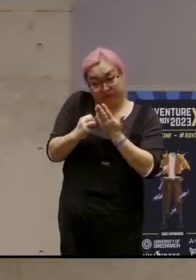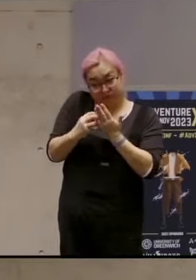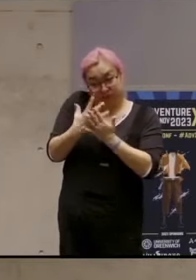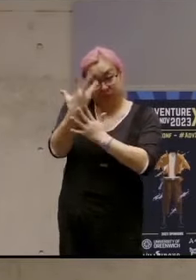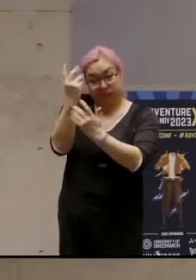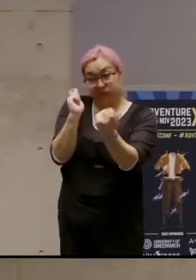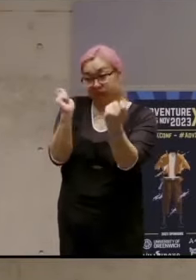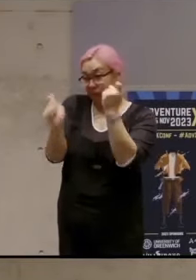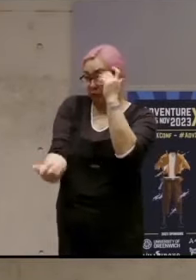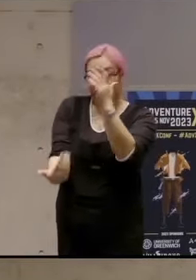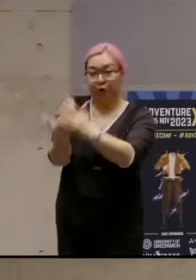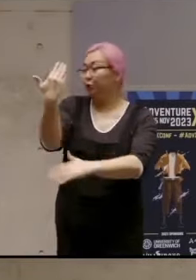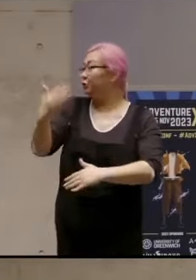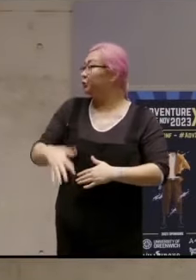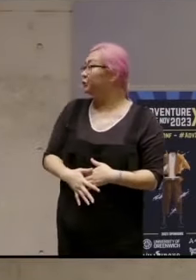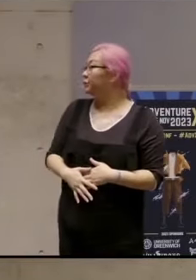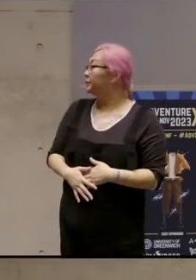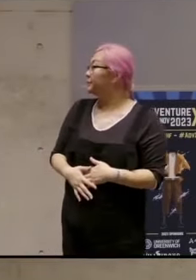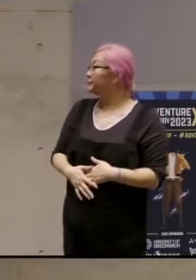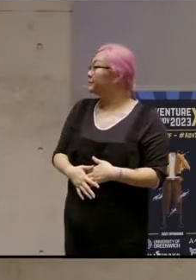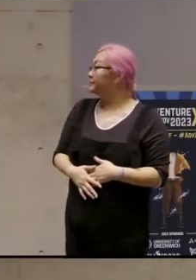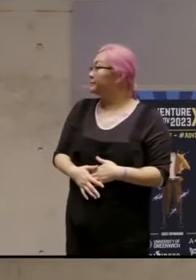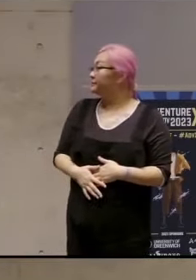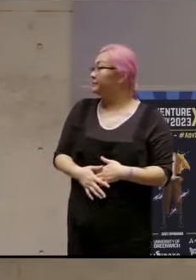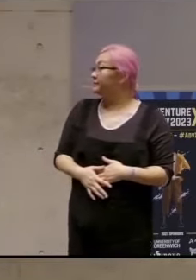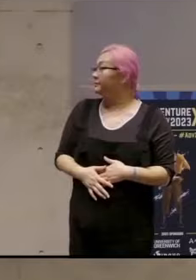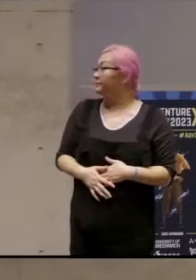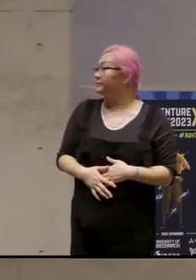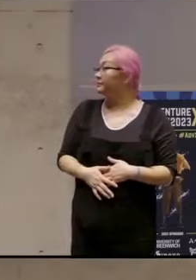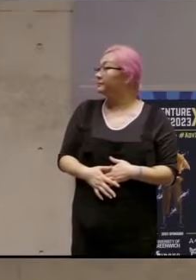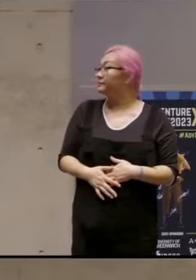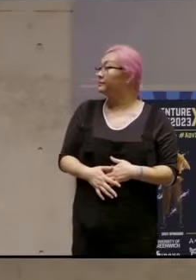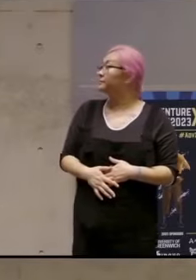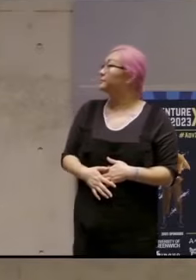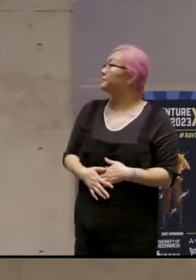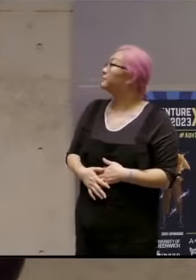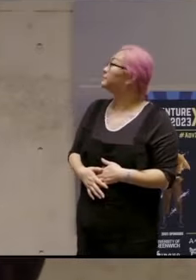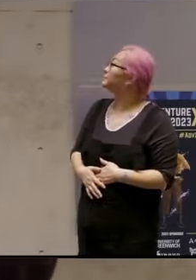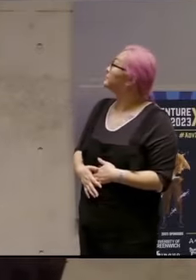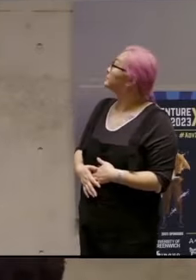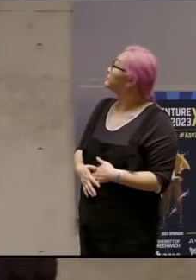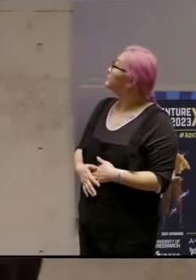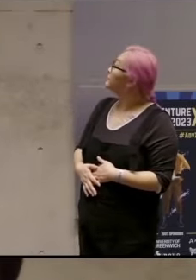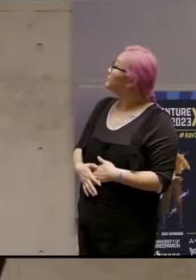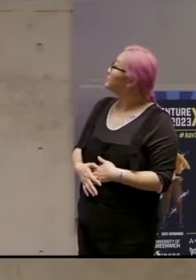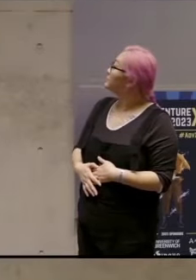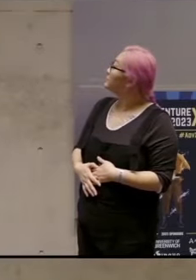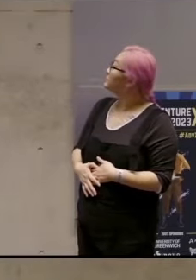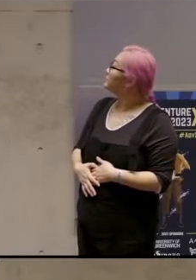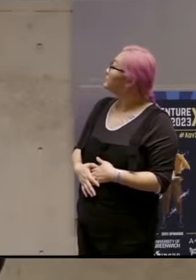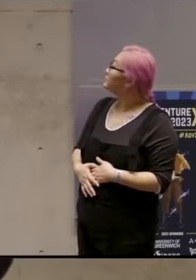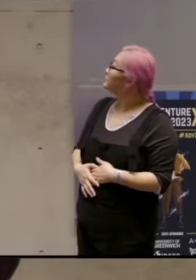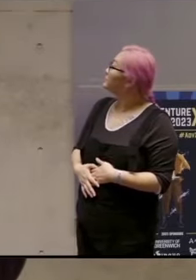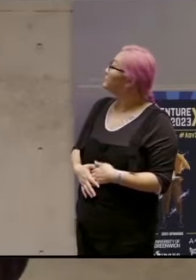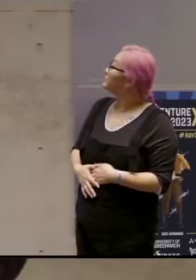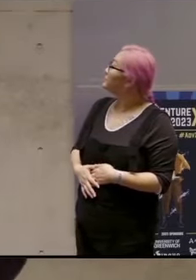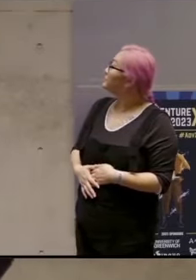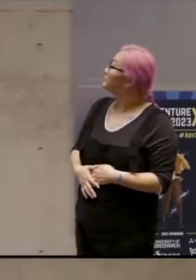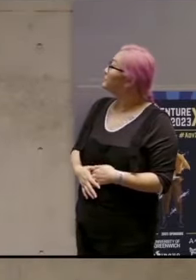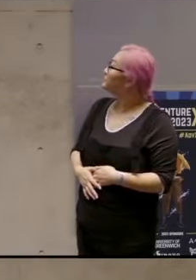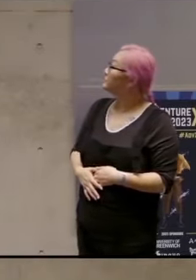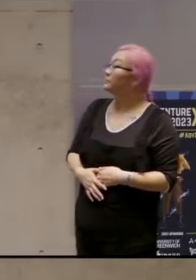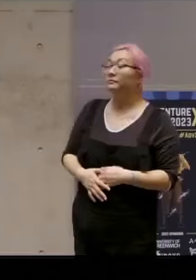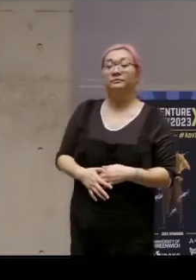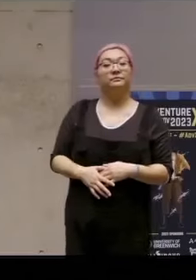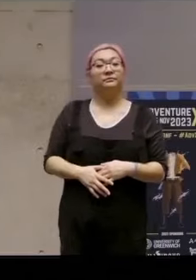And using cultural themes did not have negative results for most games. On the contrary, there are very accomplished